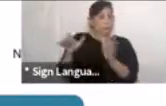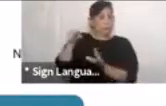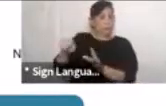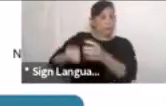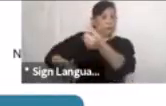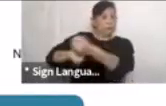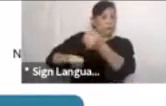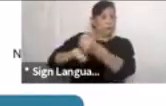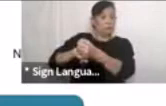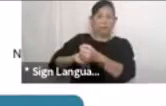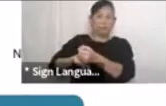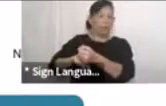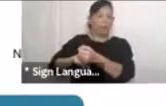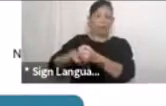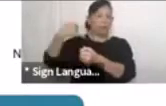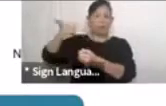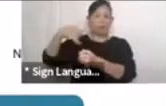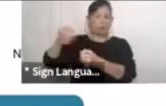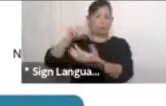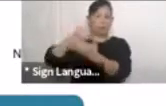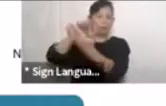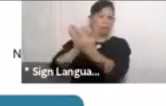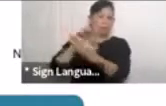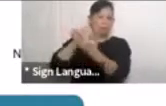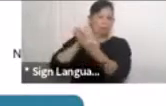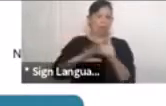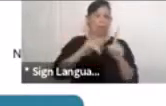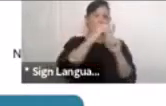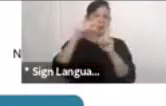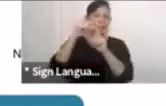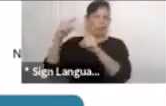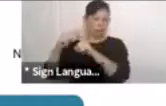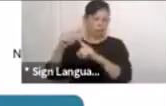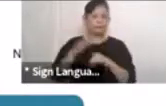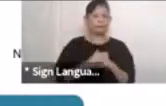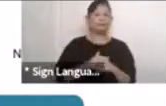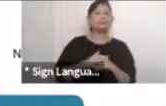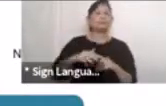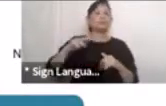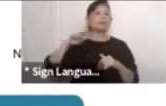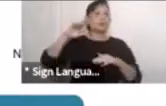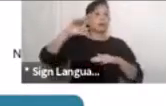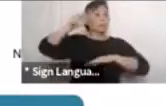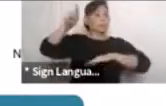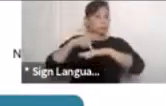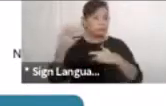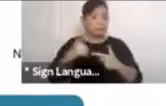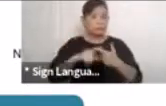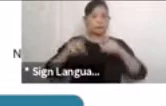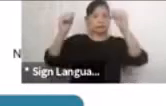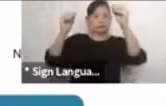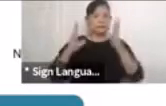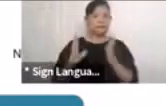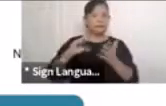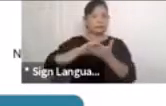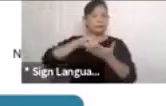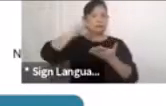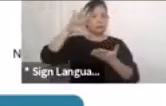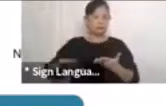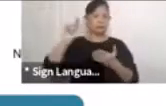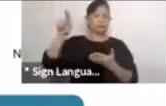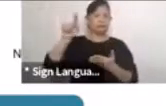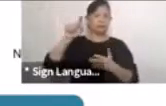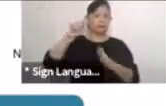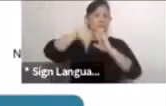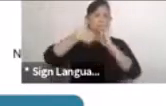the sign language glossary. And also the principal, administration, teachers, and students at the Sri Lanka School for the